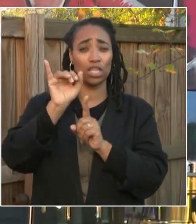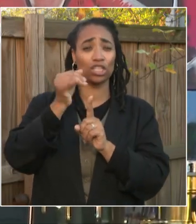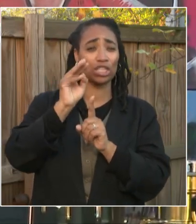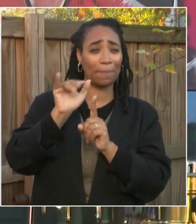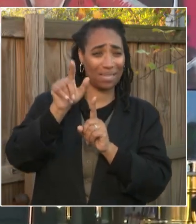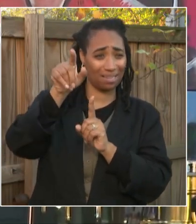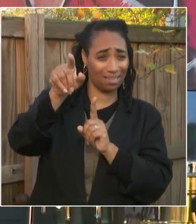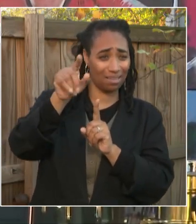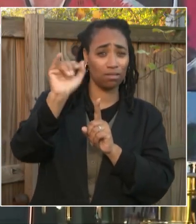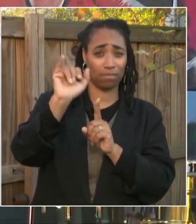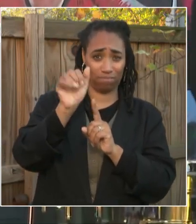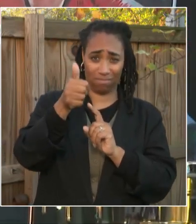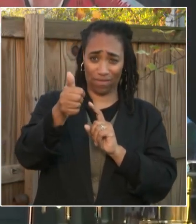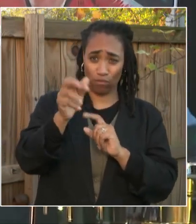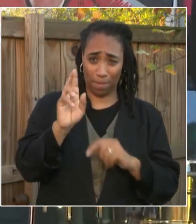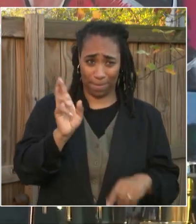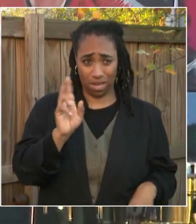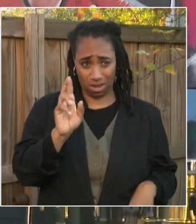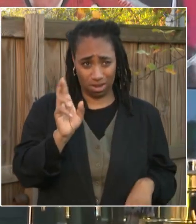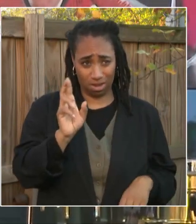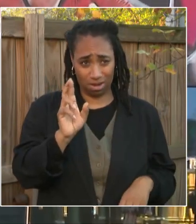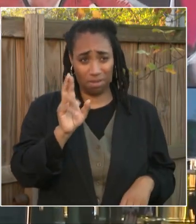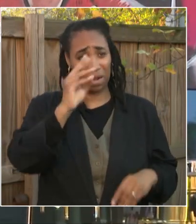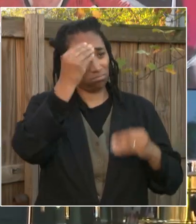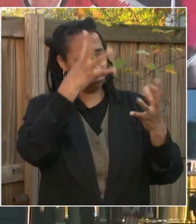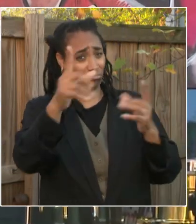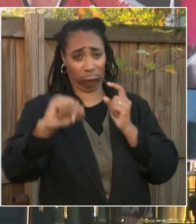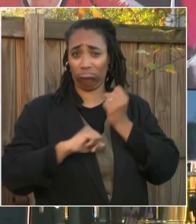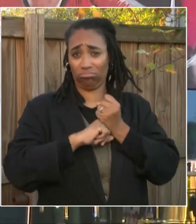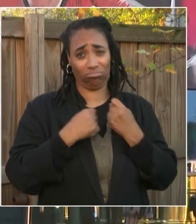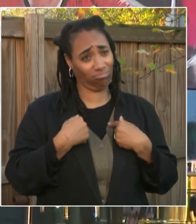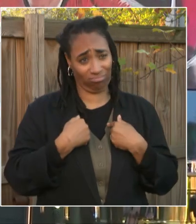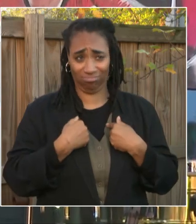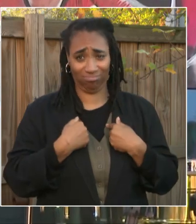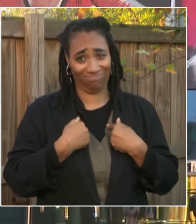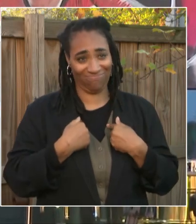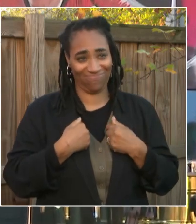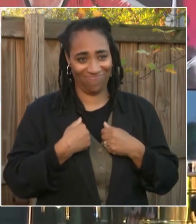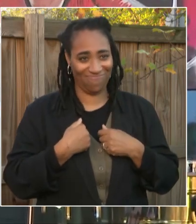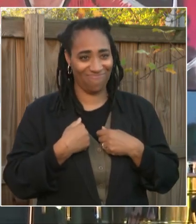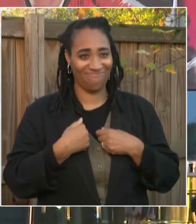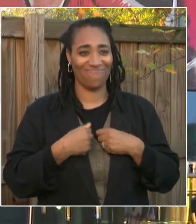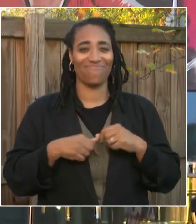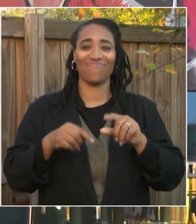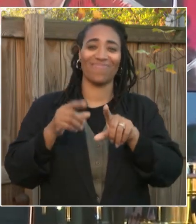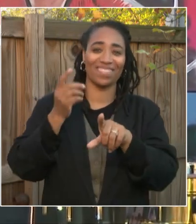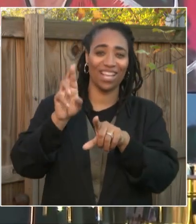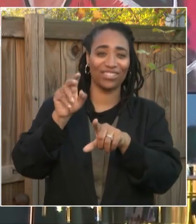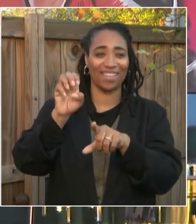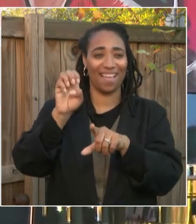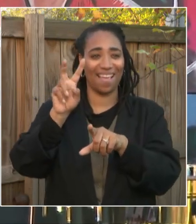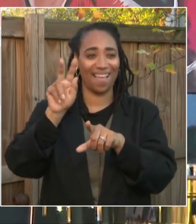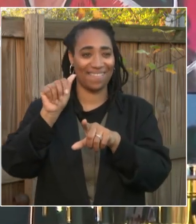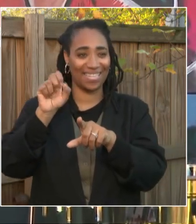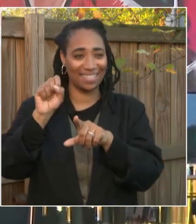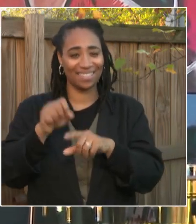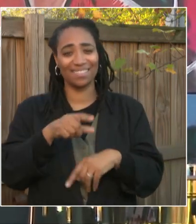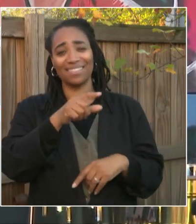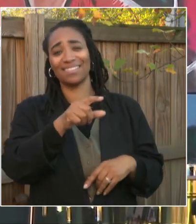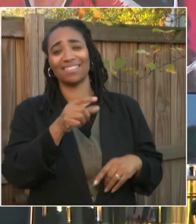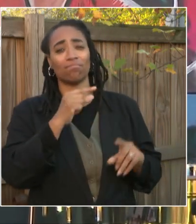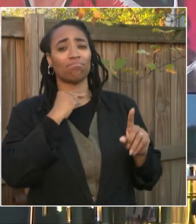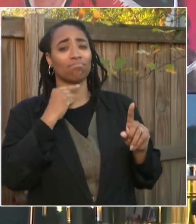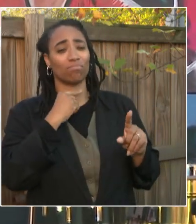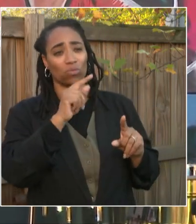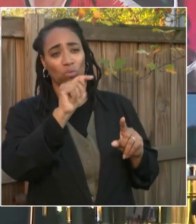city wouldn't even help. I got to tell it like it is. Dr. Evans, Tony Lee, and I'm just saying this to say, it don't matter who we got to work